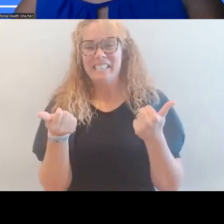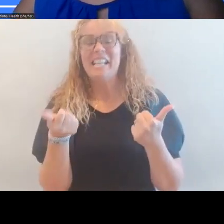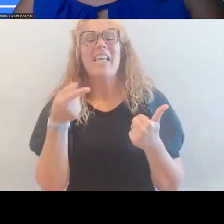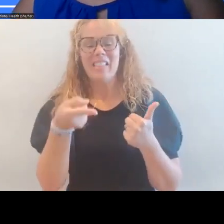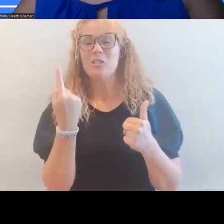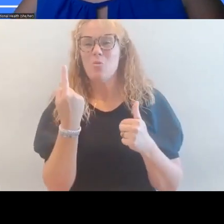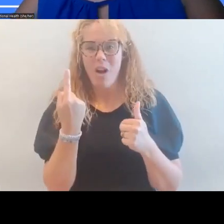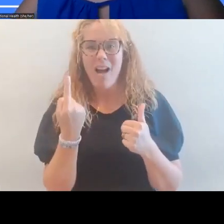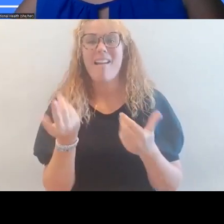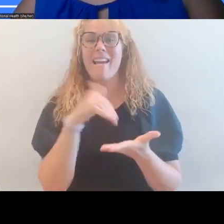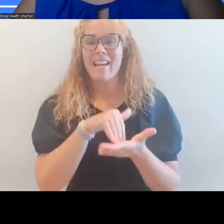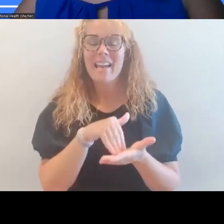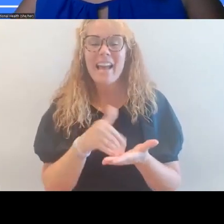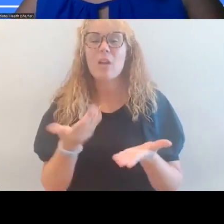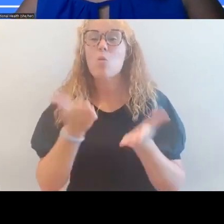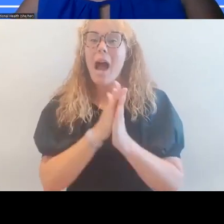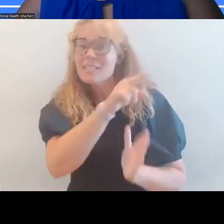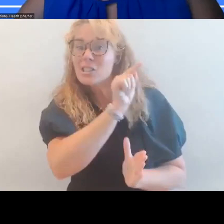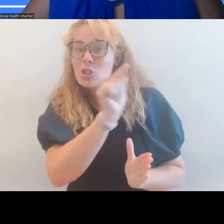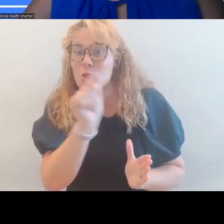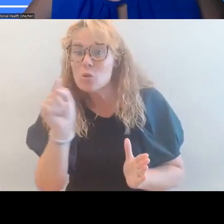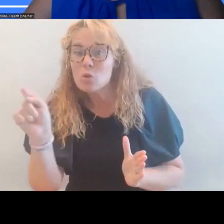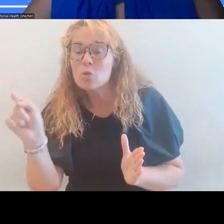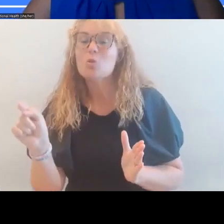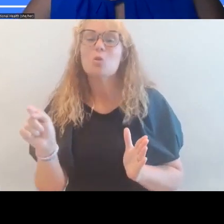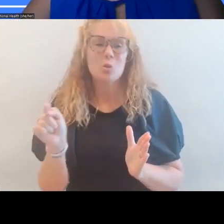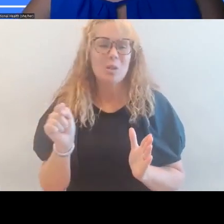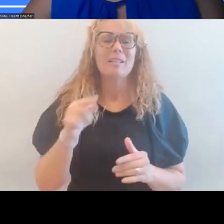one, again, where we're asking you, right, Times Person